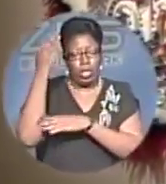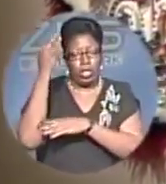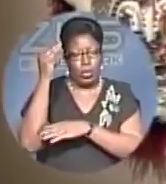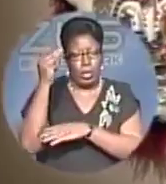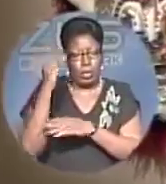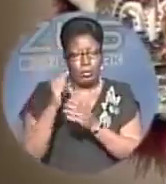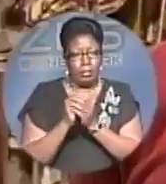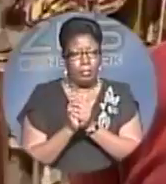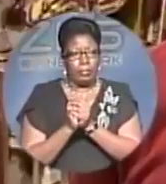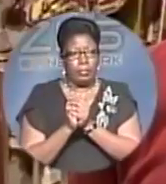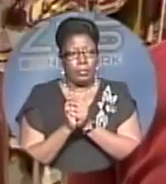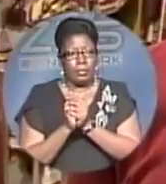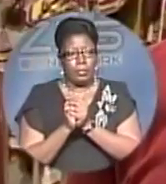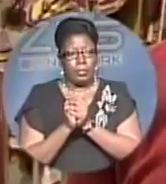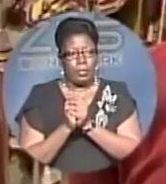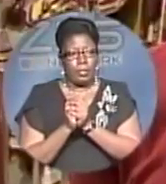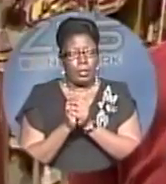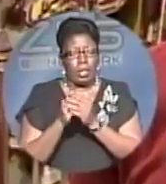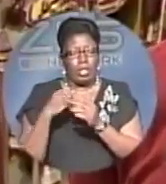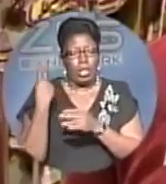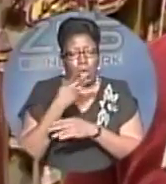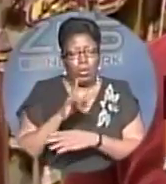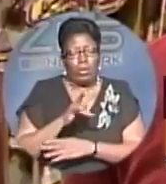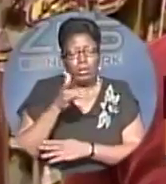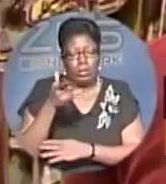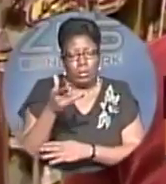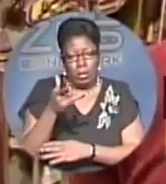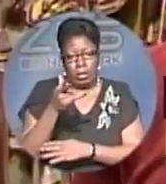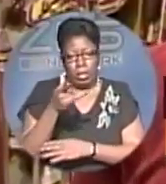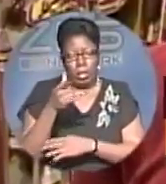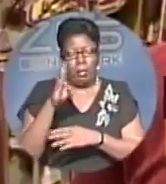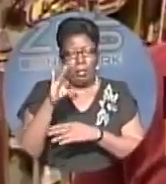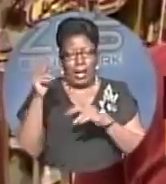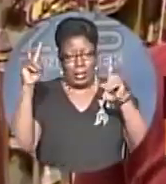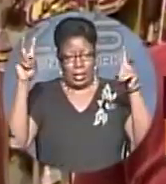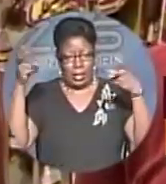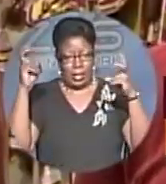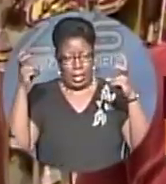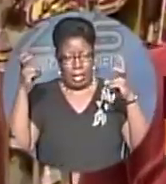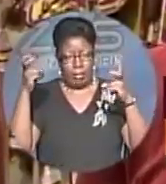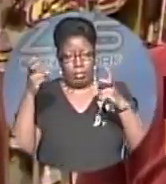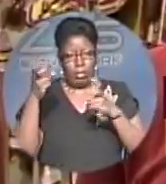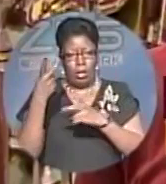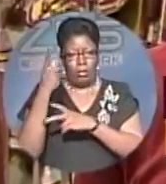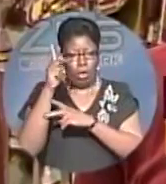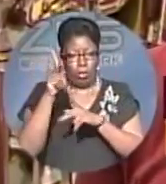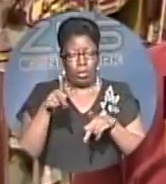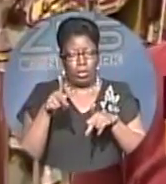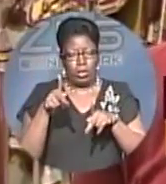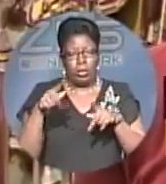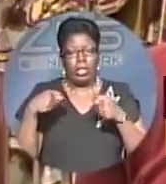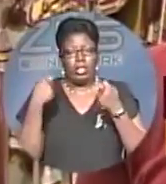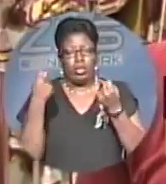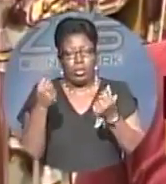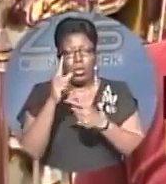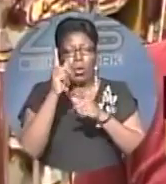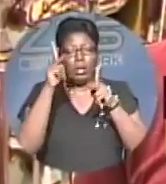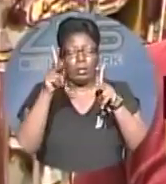very moved by the theme, which we thought was an unusual theme for a Junkanoo group, to pay tribute to one person actually on Bay